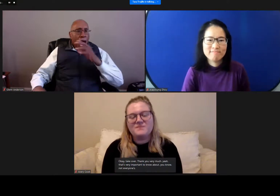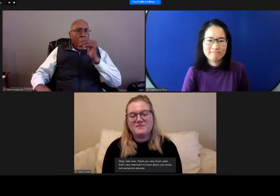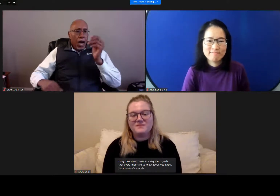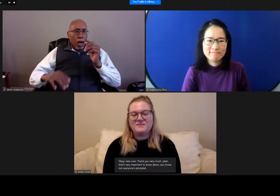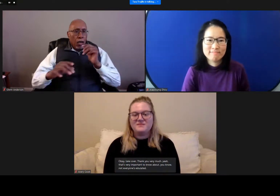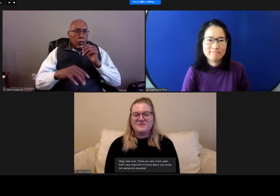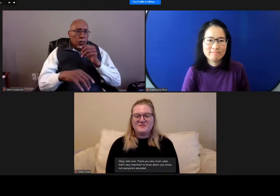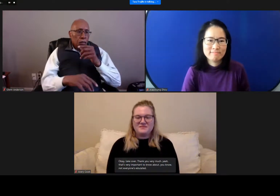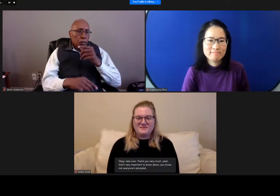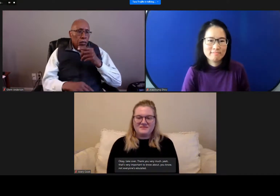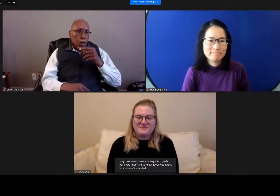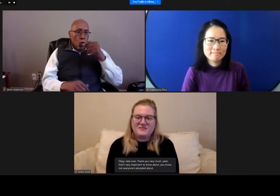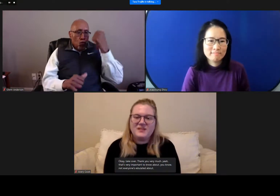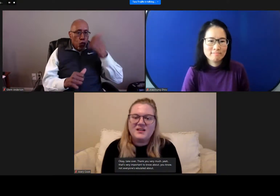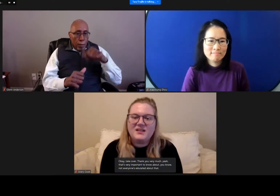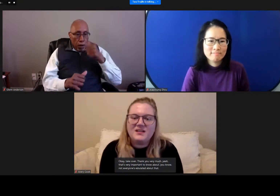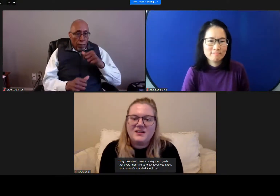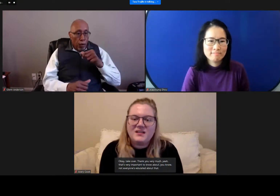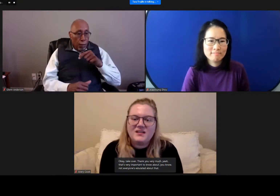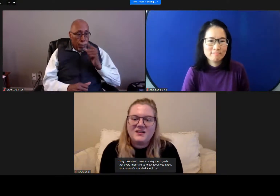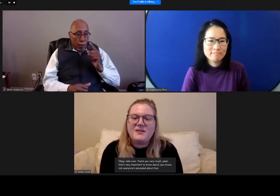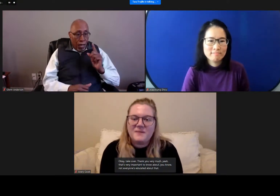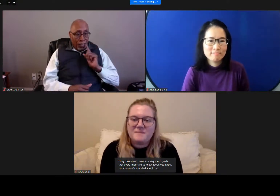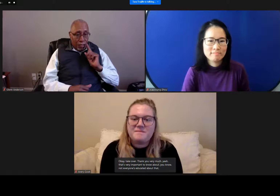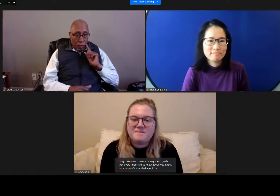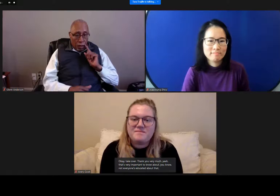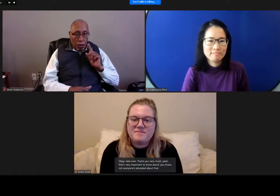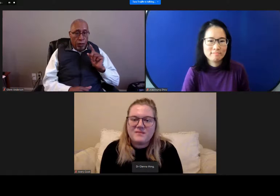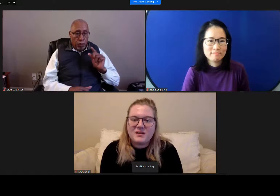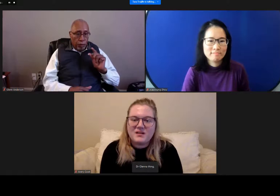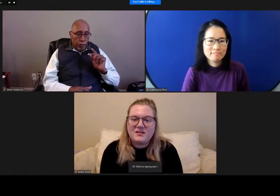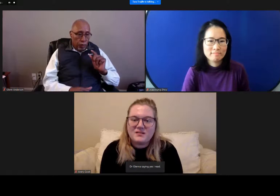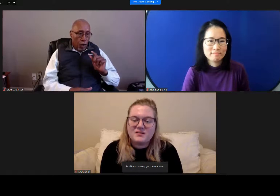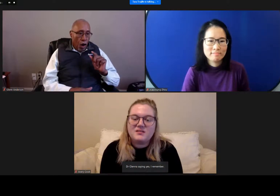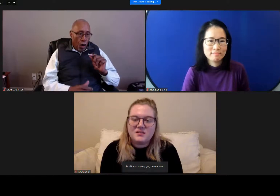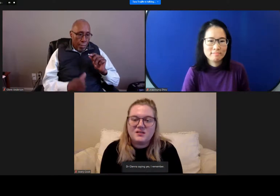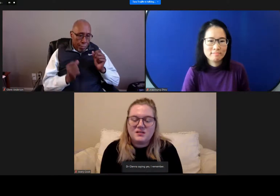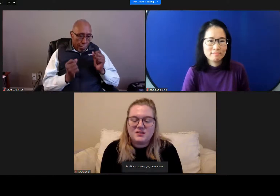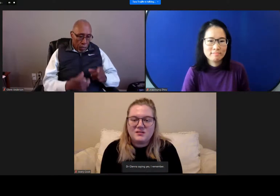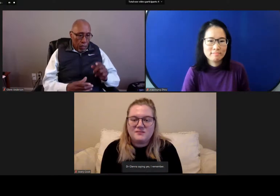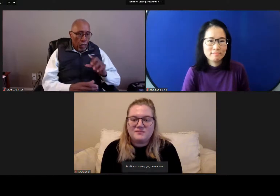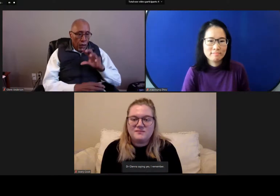educated about that. And Dr. Glenn is saying, yes, I remember